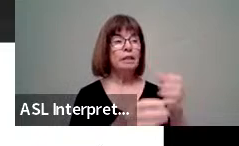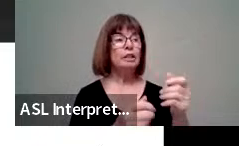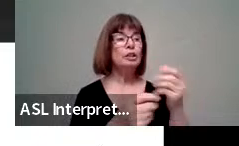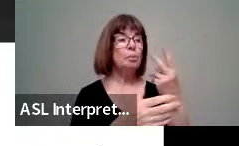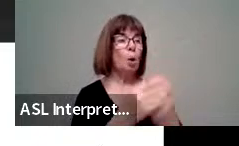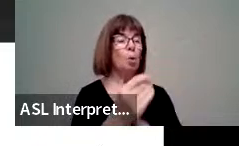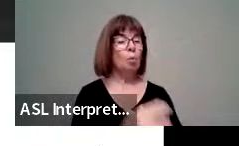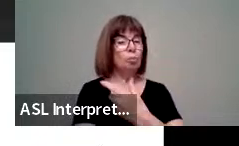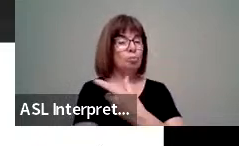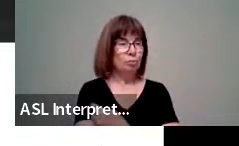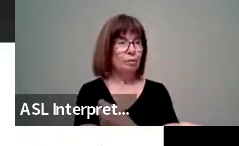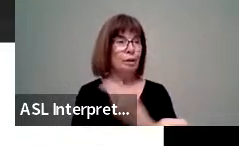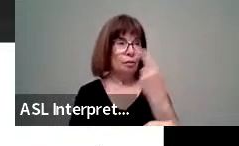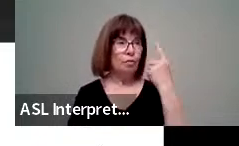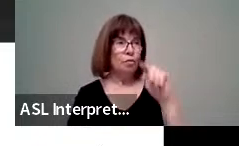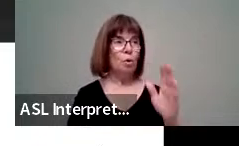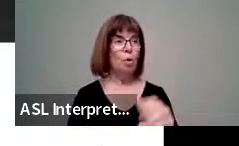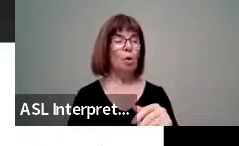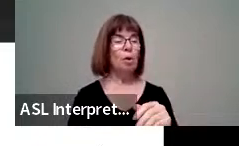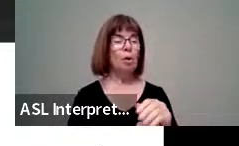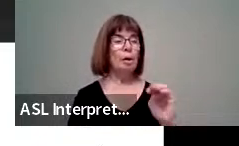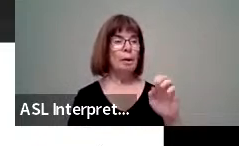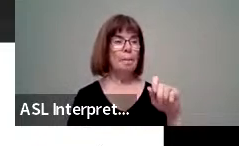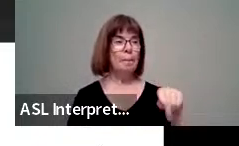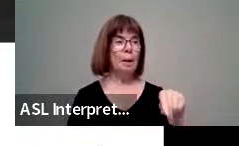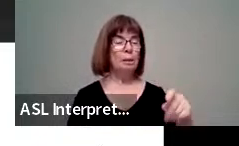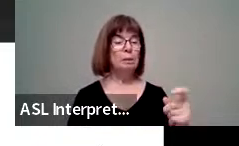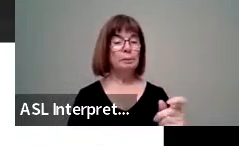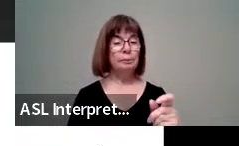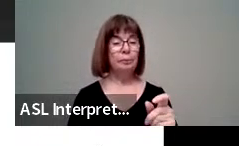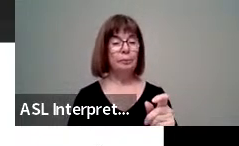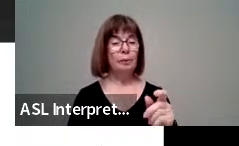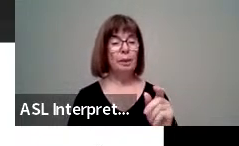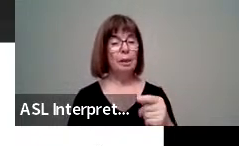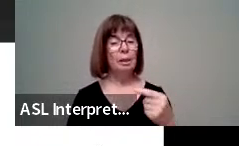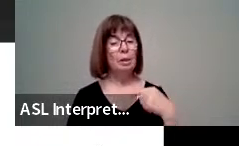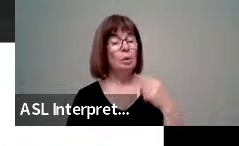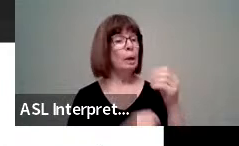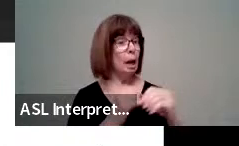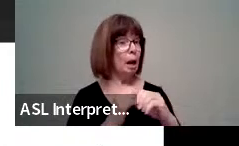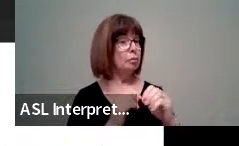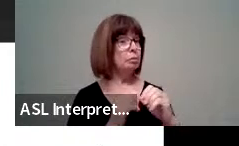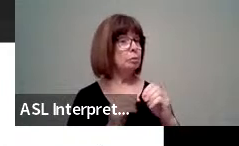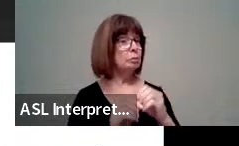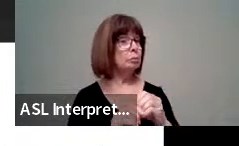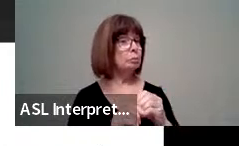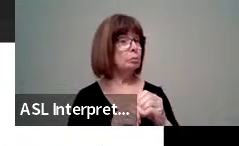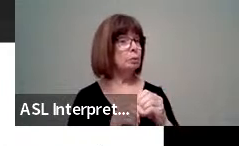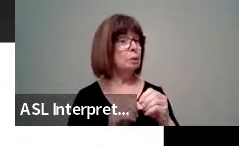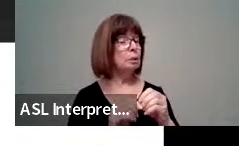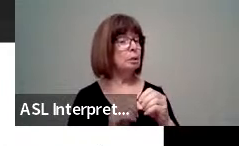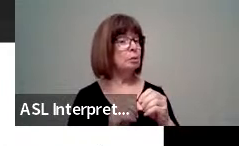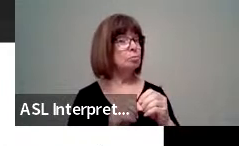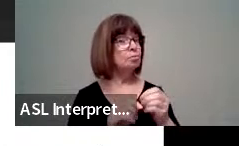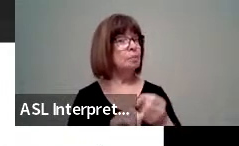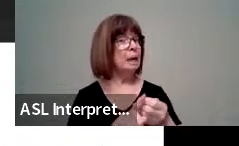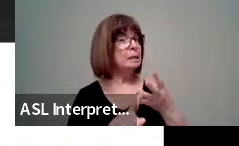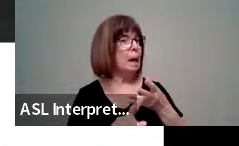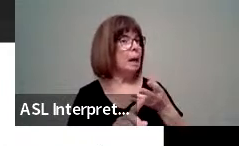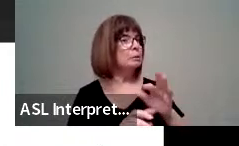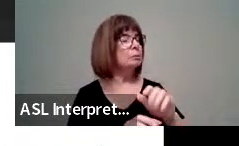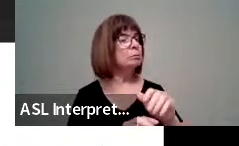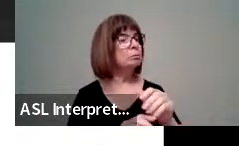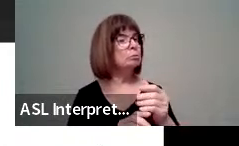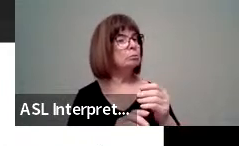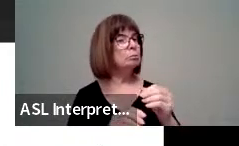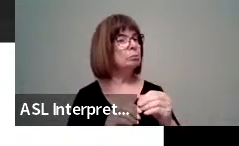series. We are considering and have expanded vaccine eligibility criteria. So this is a very recent